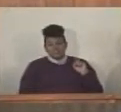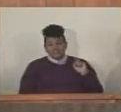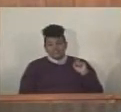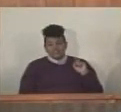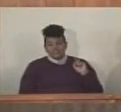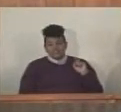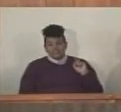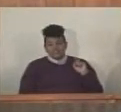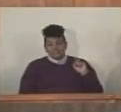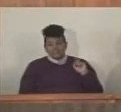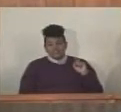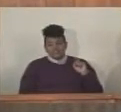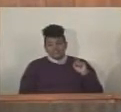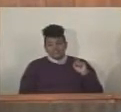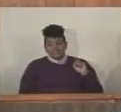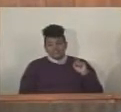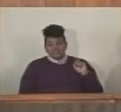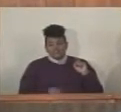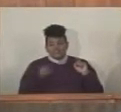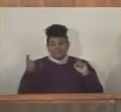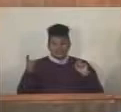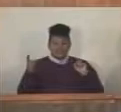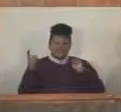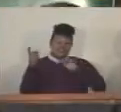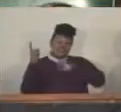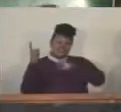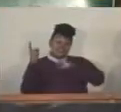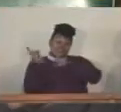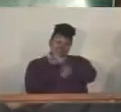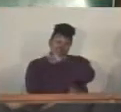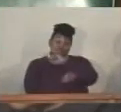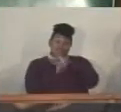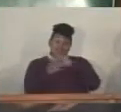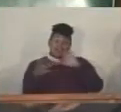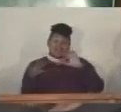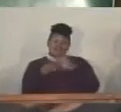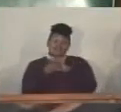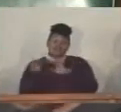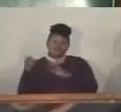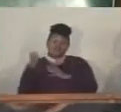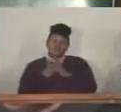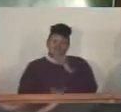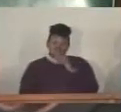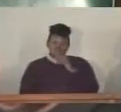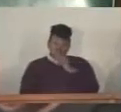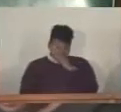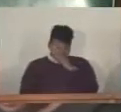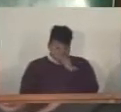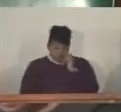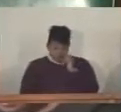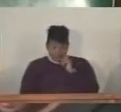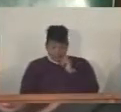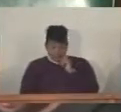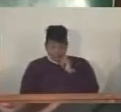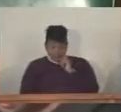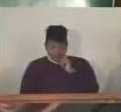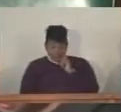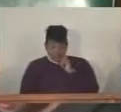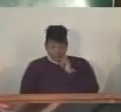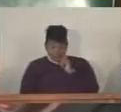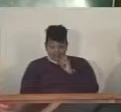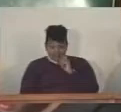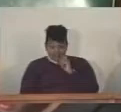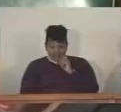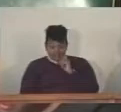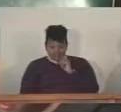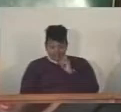doesn't change the sentencing framework that exists for the particular charges. It changes the place where